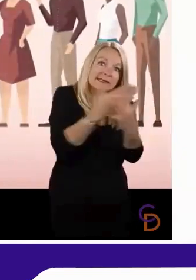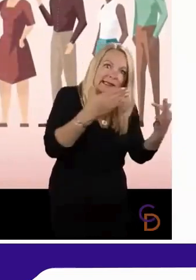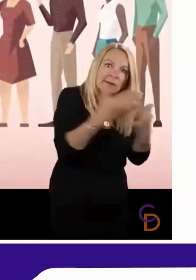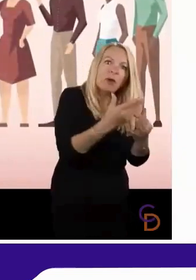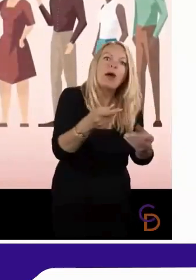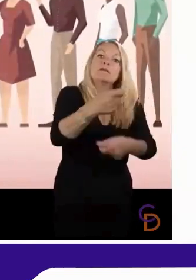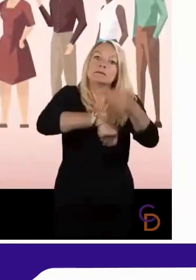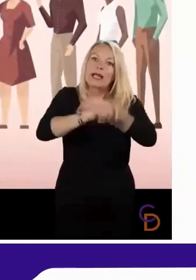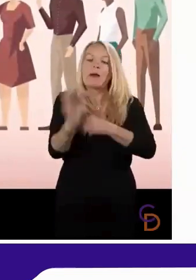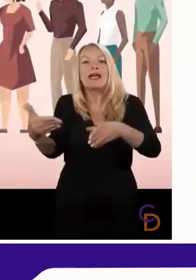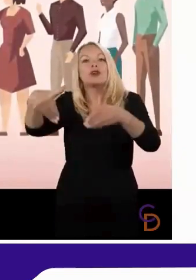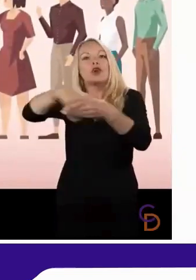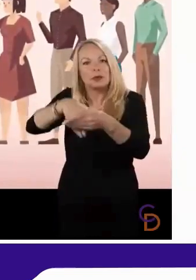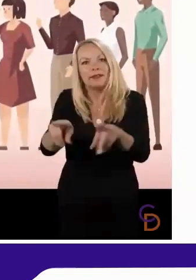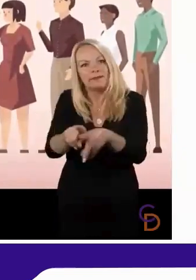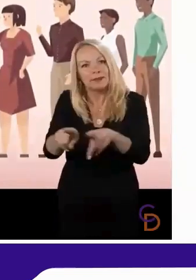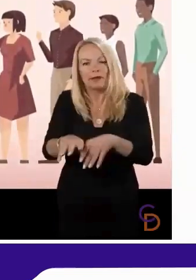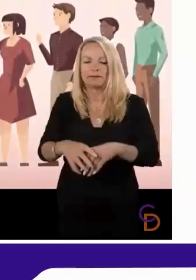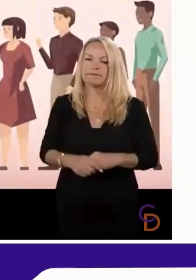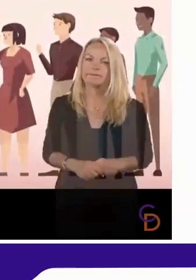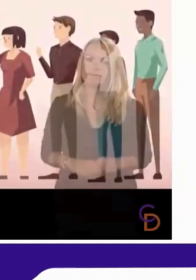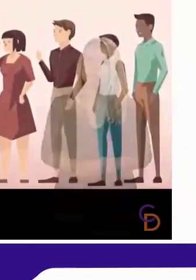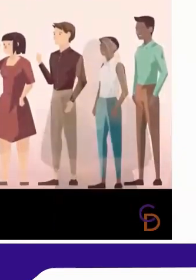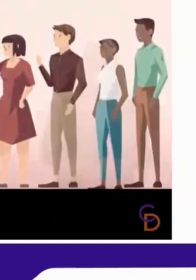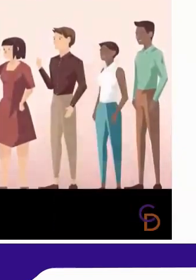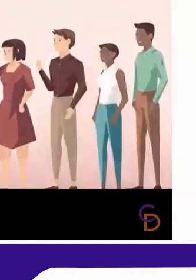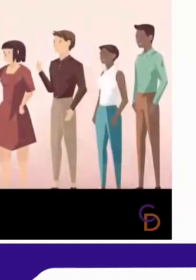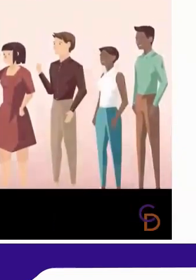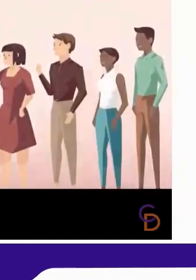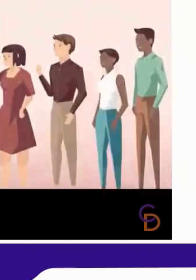experience inclusive and not just accessible?